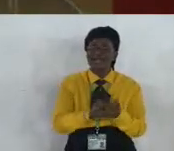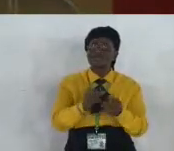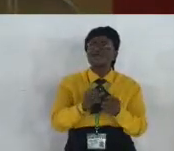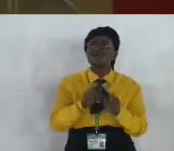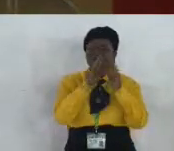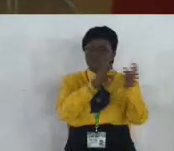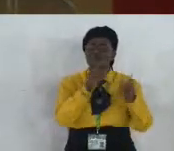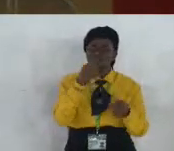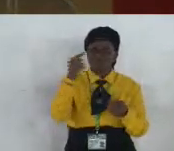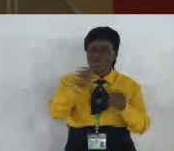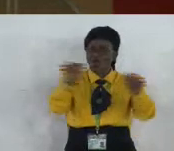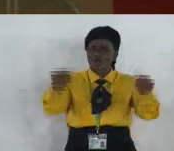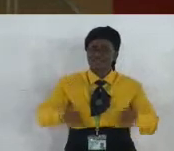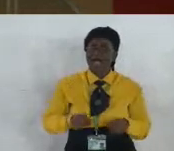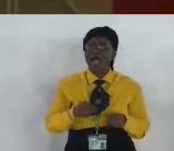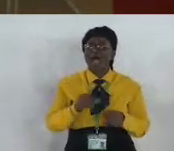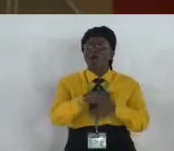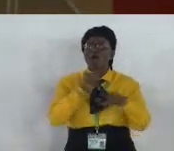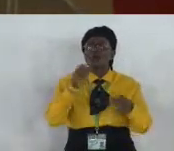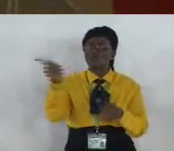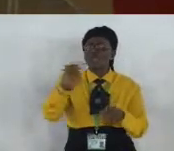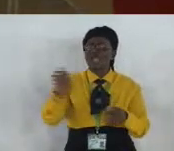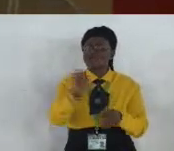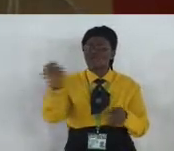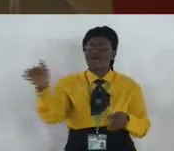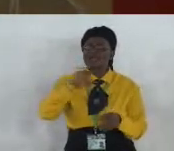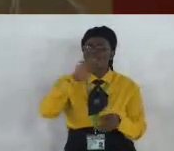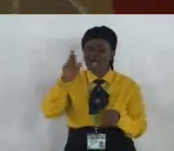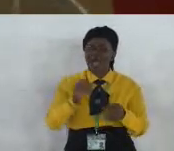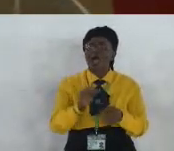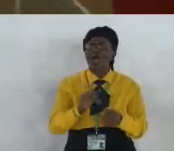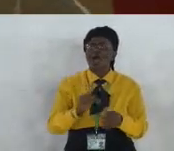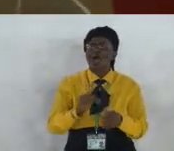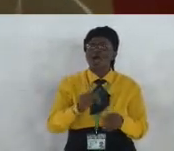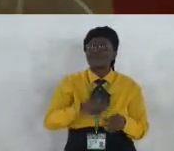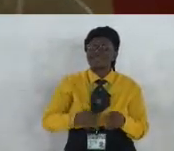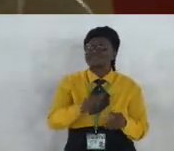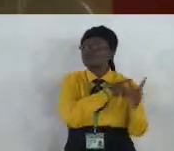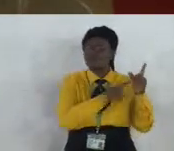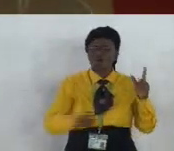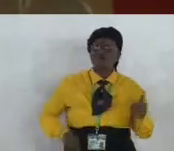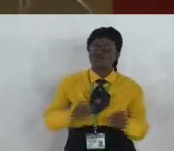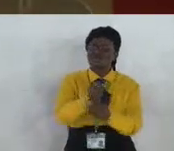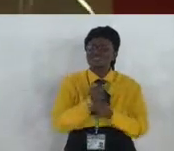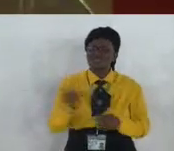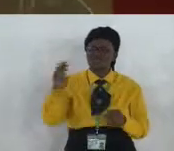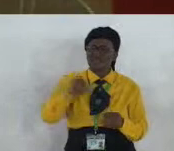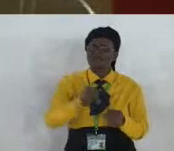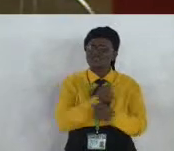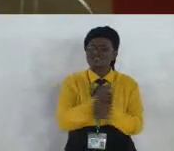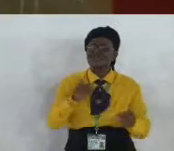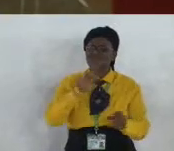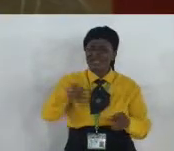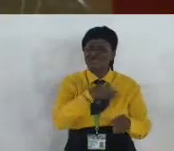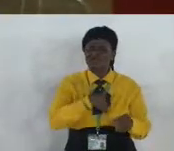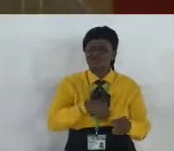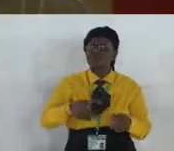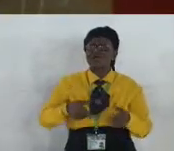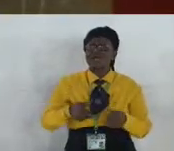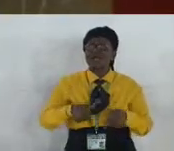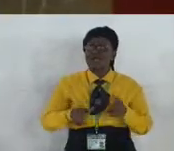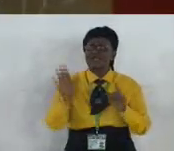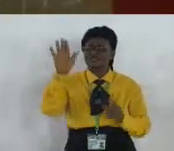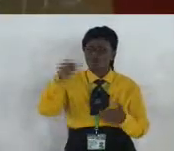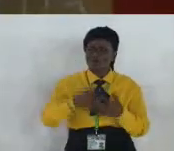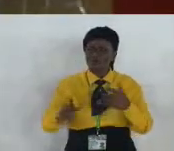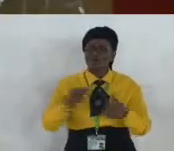call. Wherever they are, O Lord, please receive them, save their souls, let your blood wash